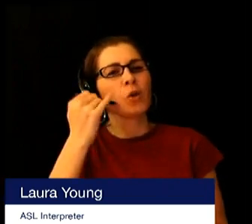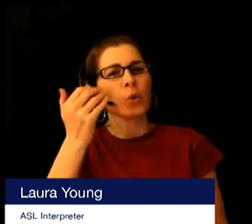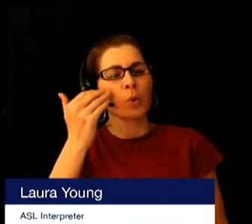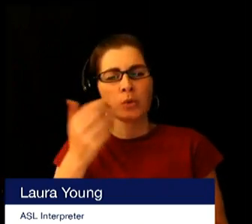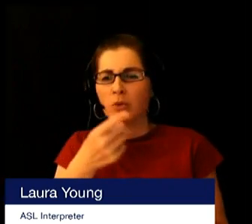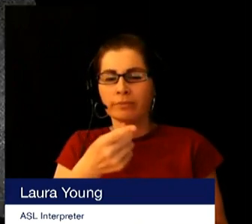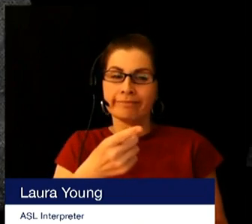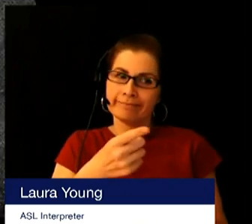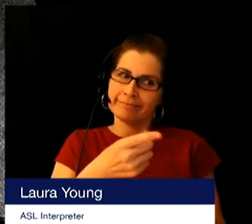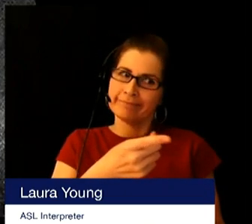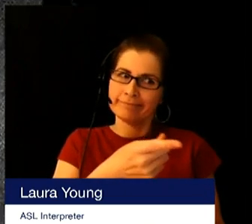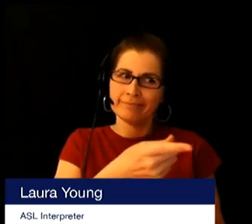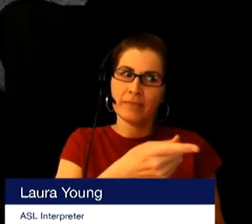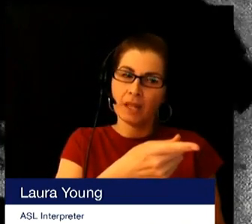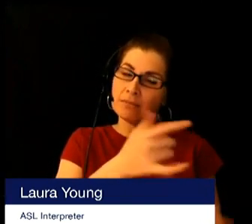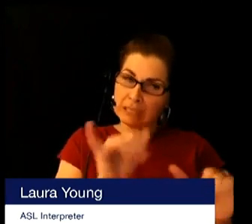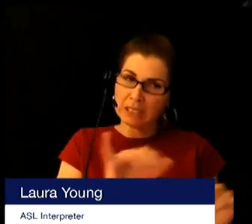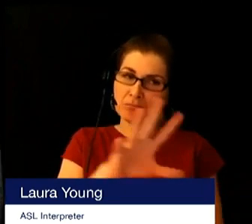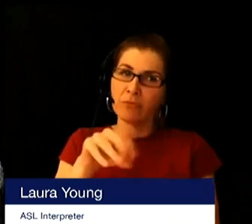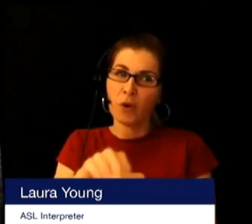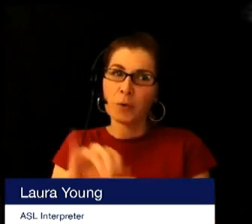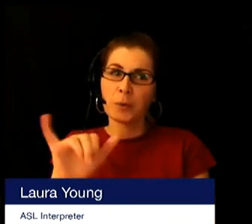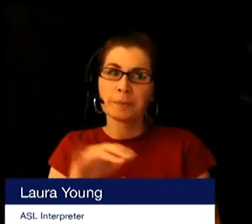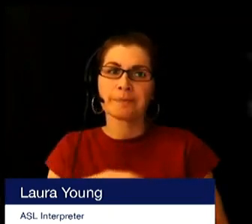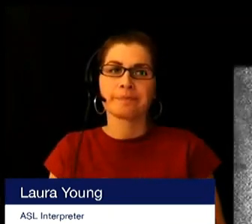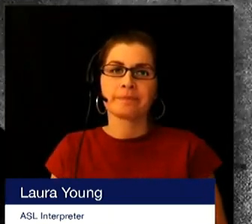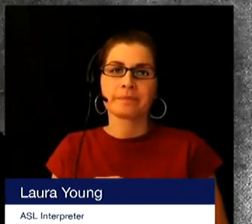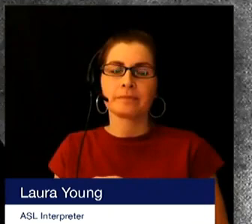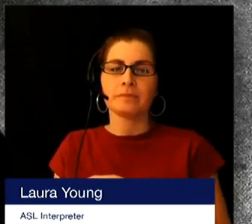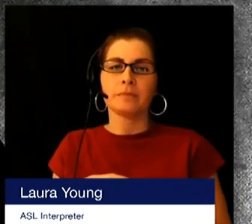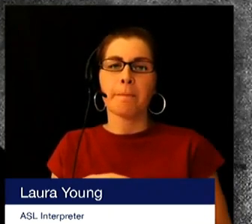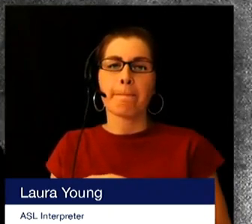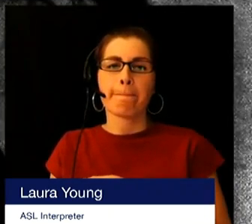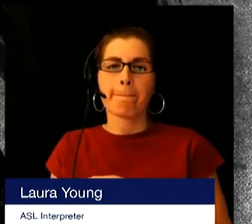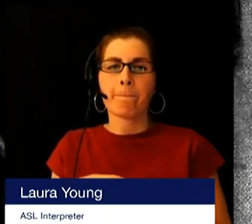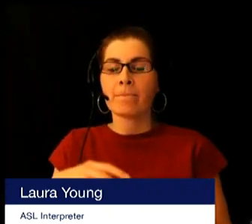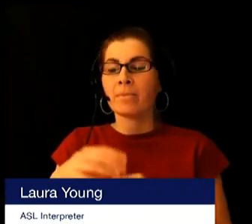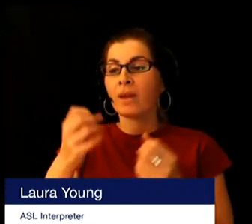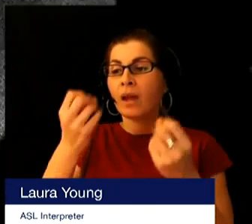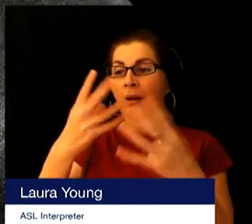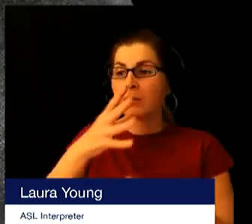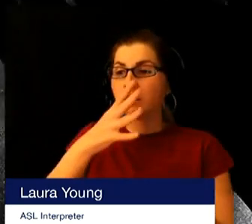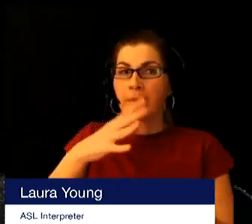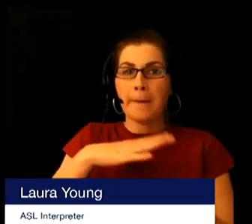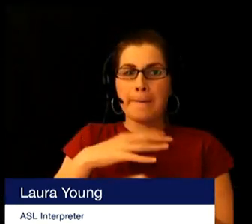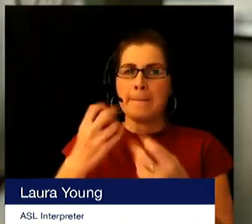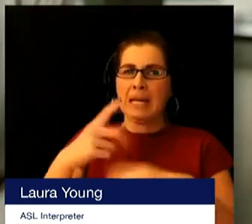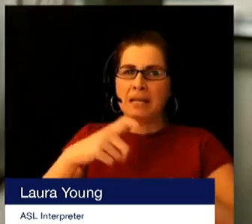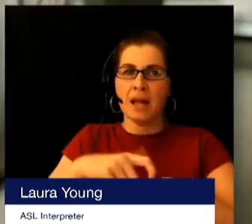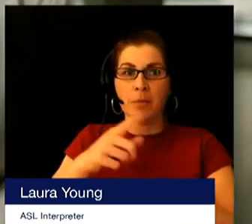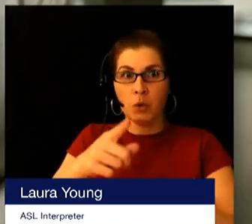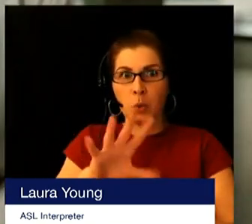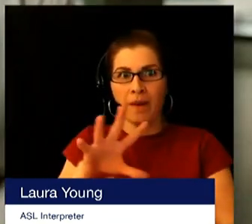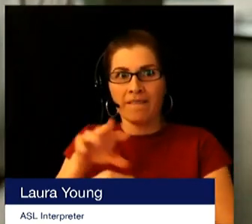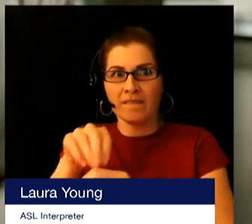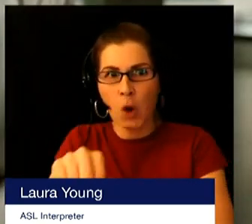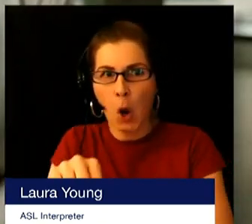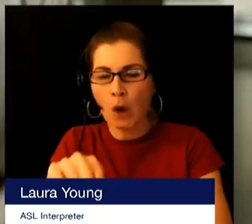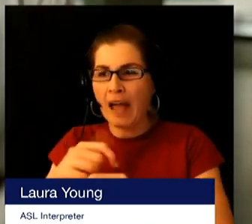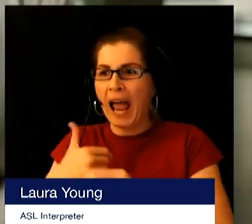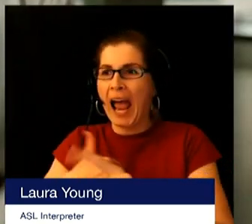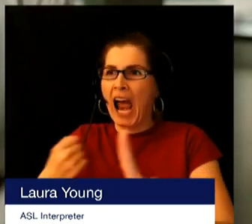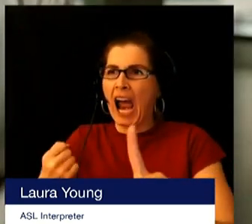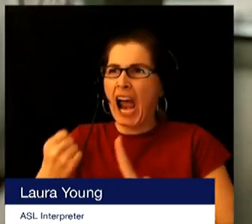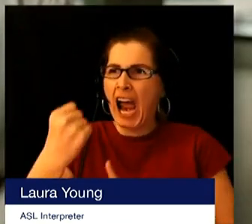equation. Many times when you get involved in a situation and you react violently, it's not that